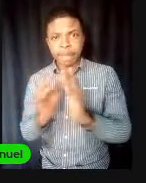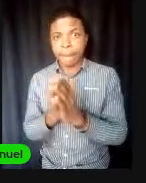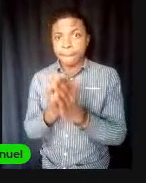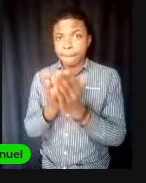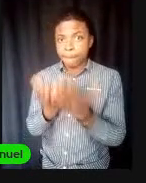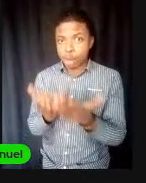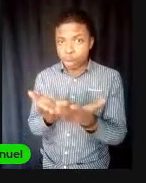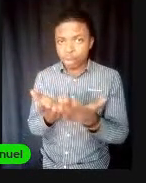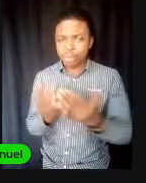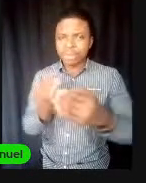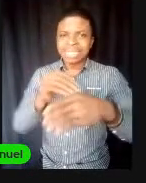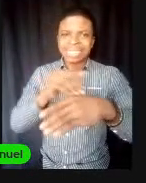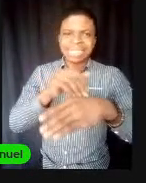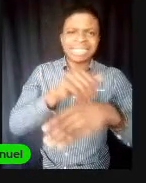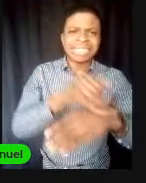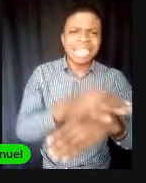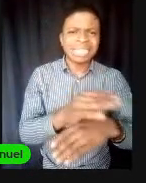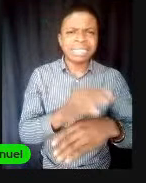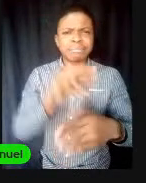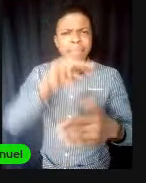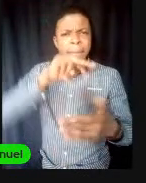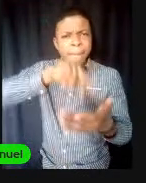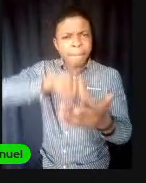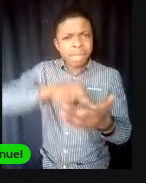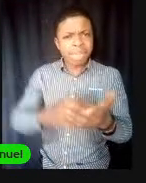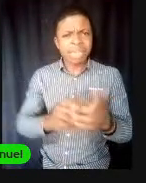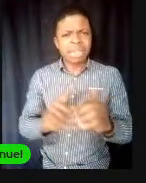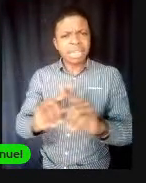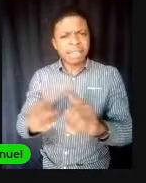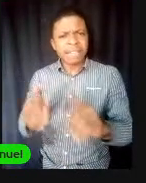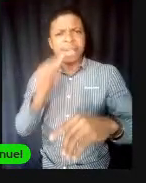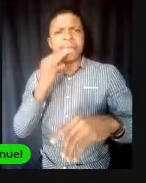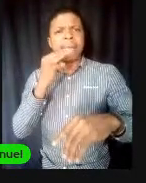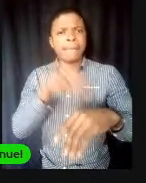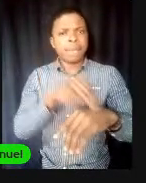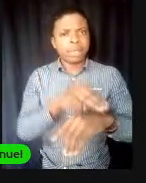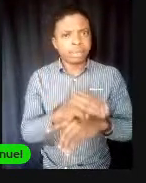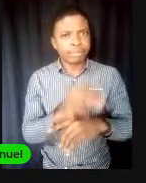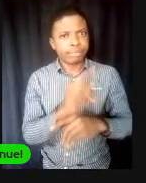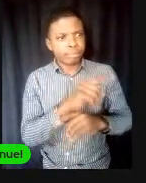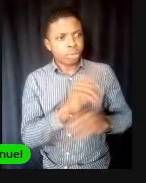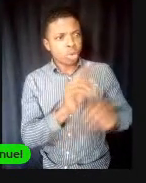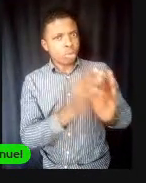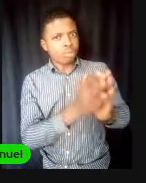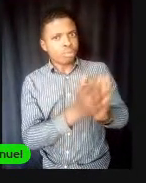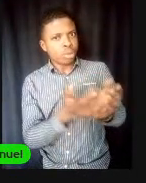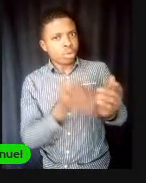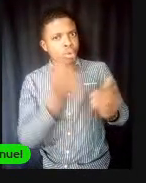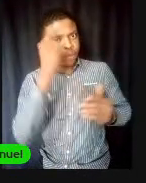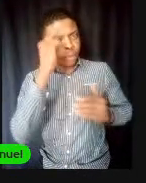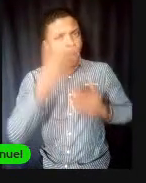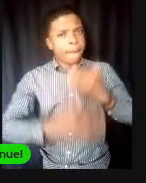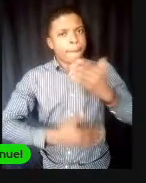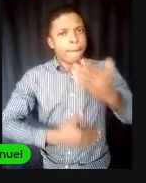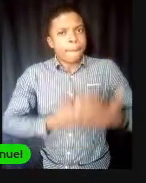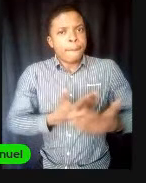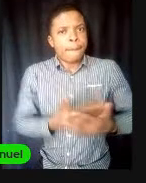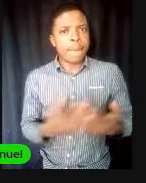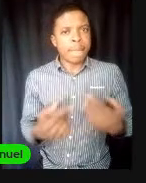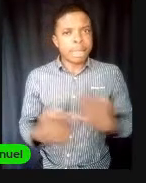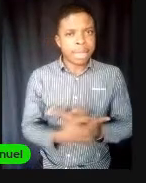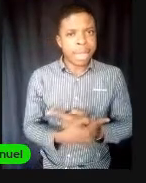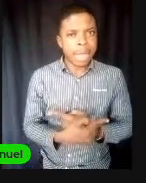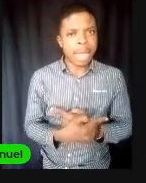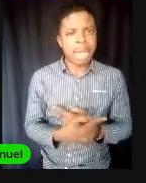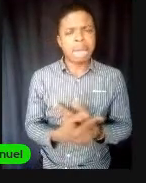can see this is for a birthday, someone's birthday. So it pictures there and everything. This is